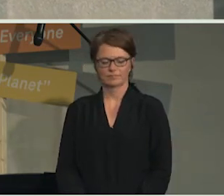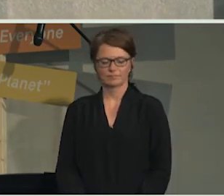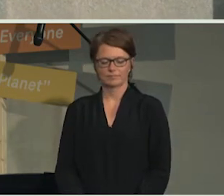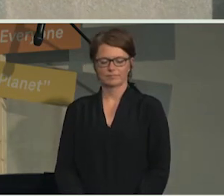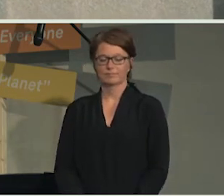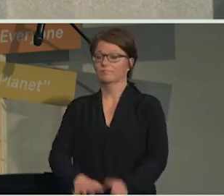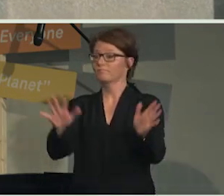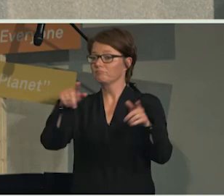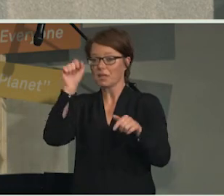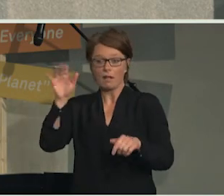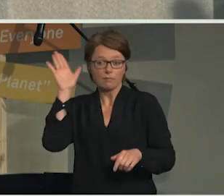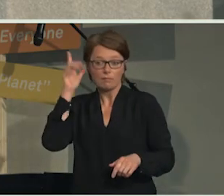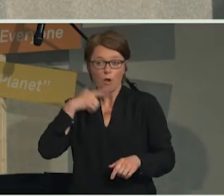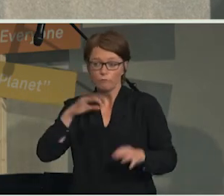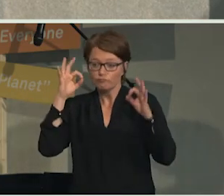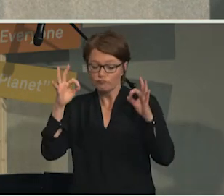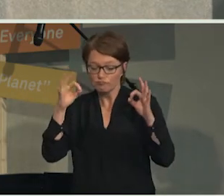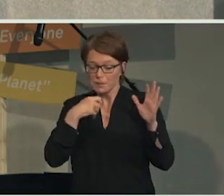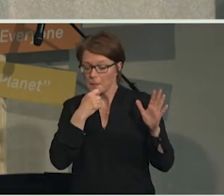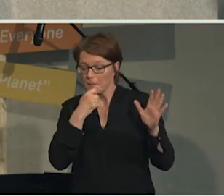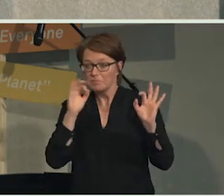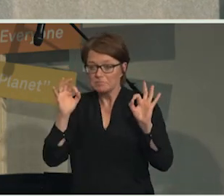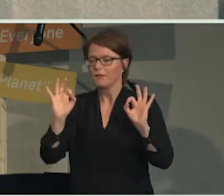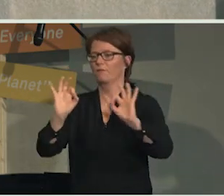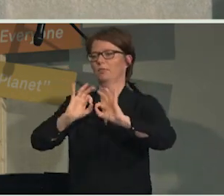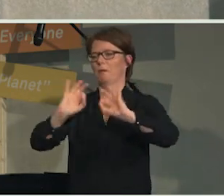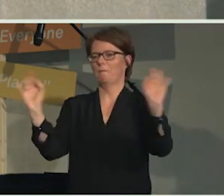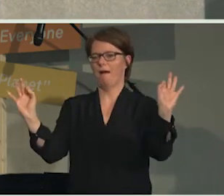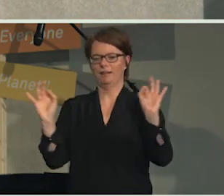right? I don't want to break my leg. So,